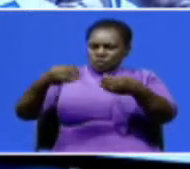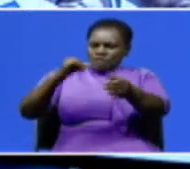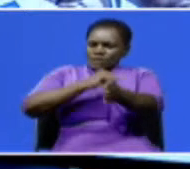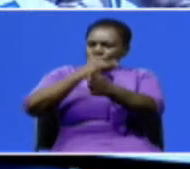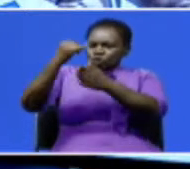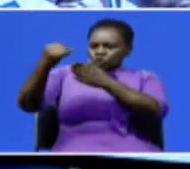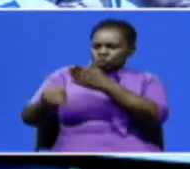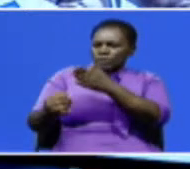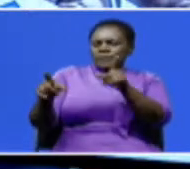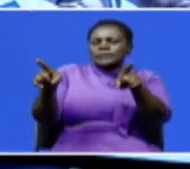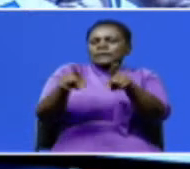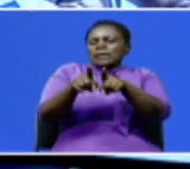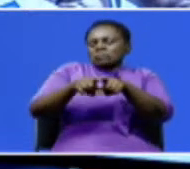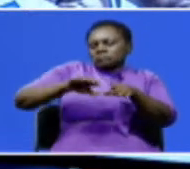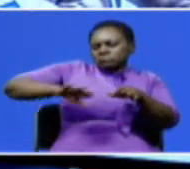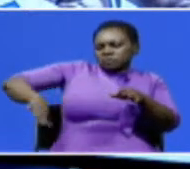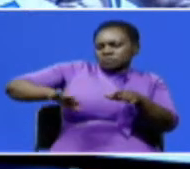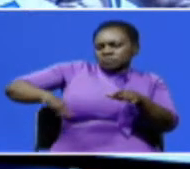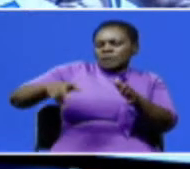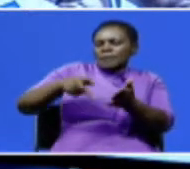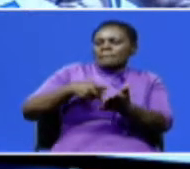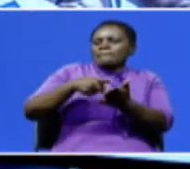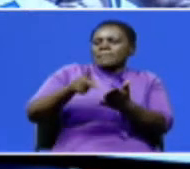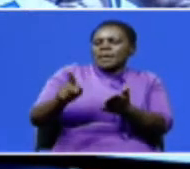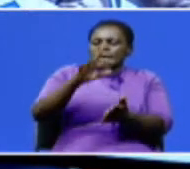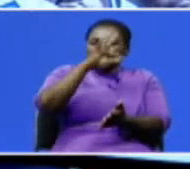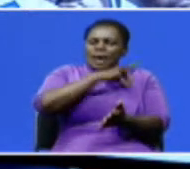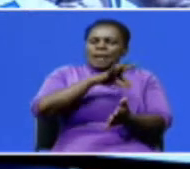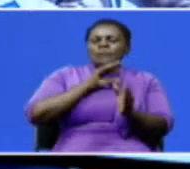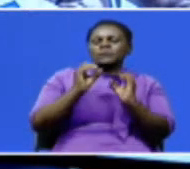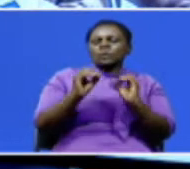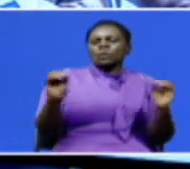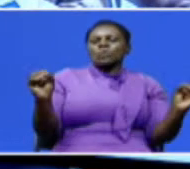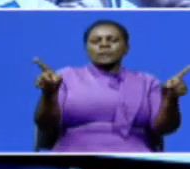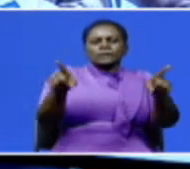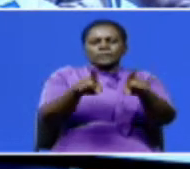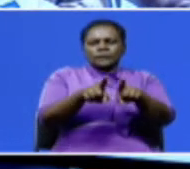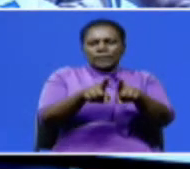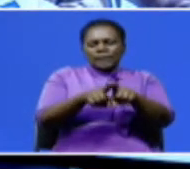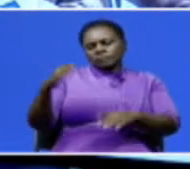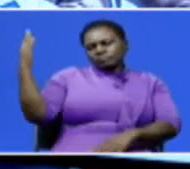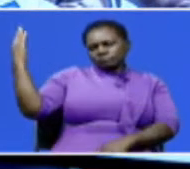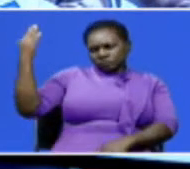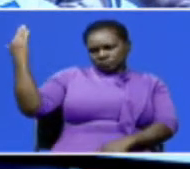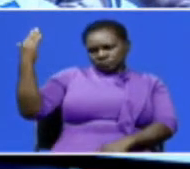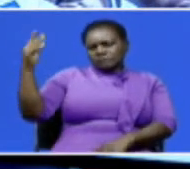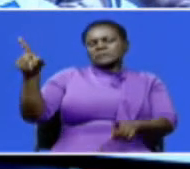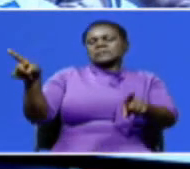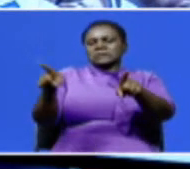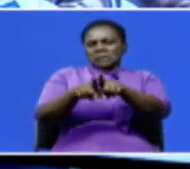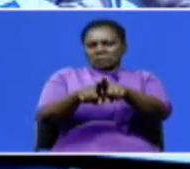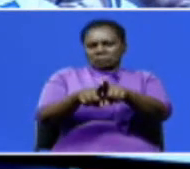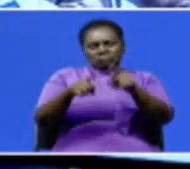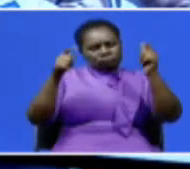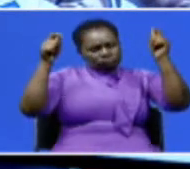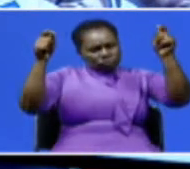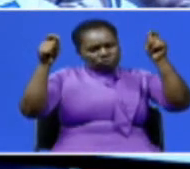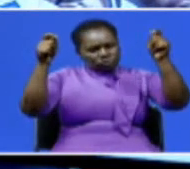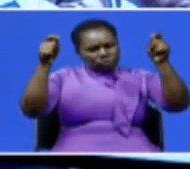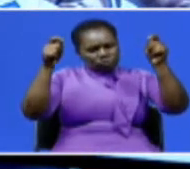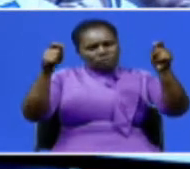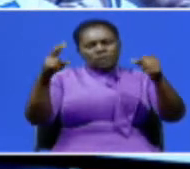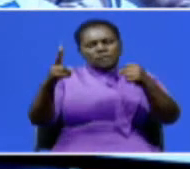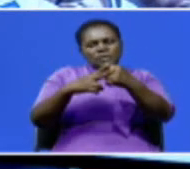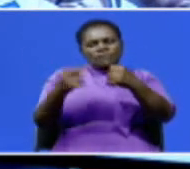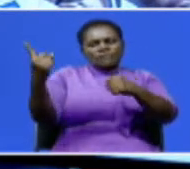cover as well as delaying to pay them their dues. Meanwhile, medical lecturers are also set to down their tools after their